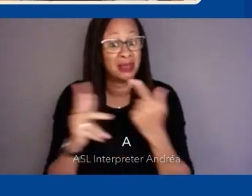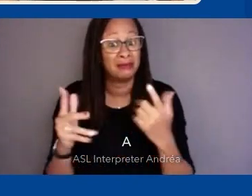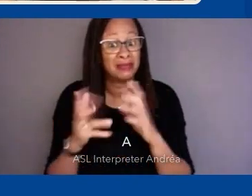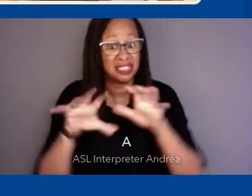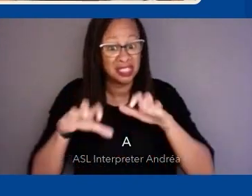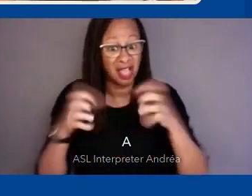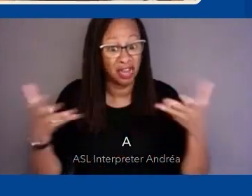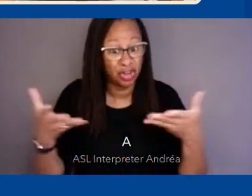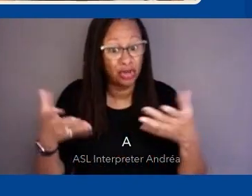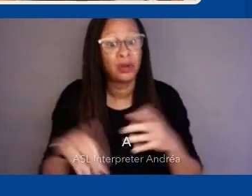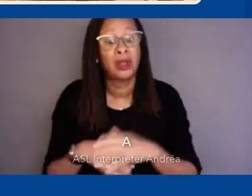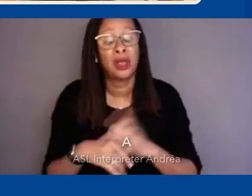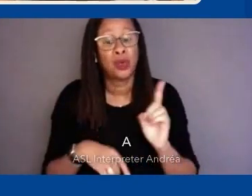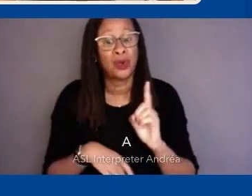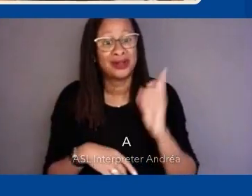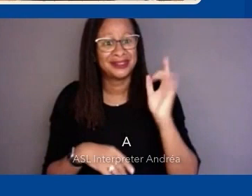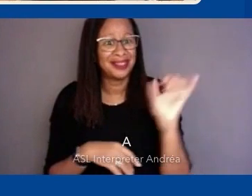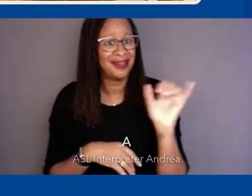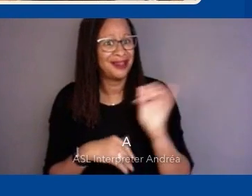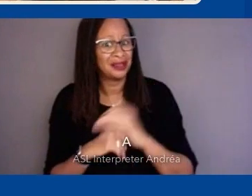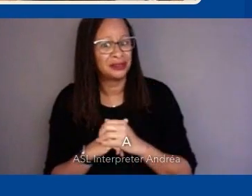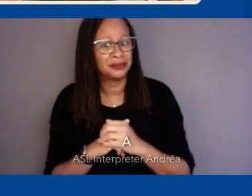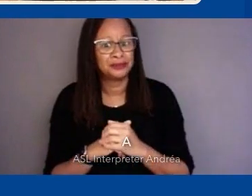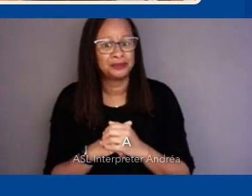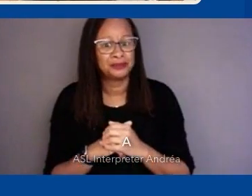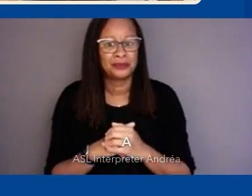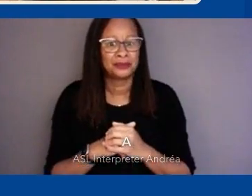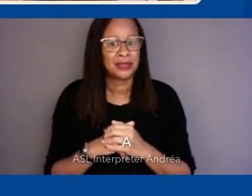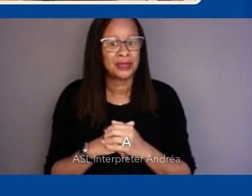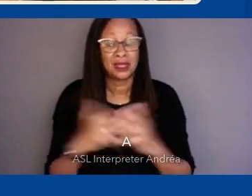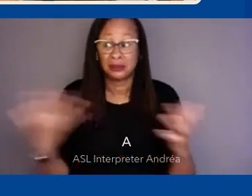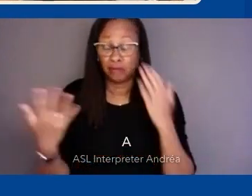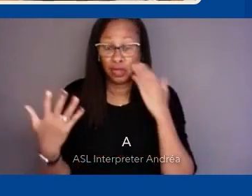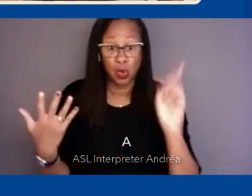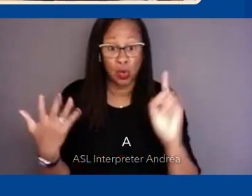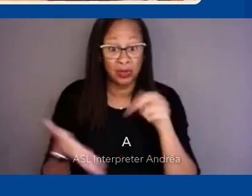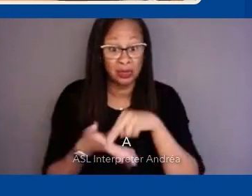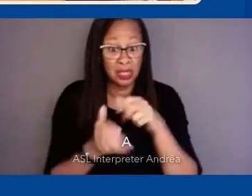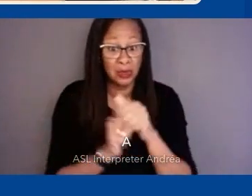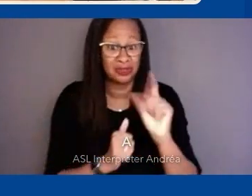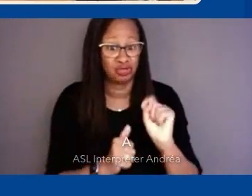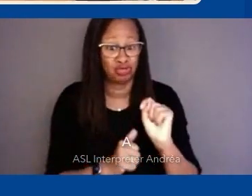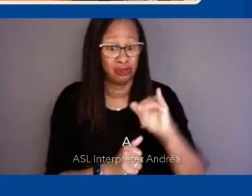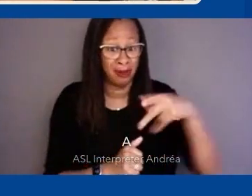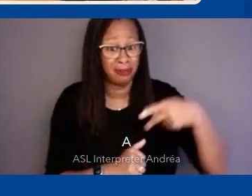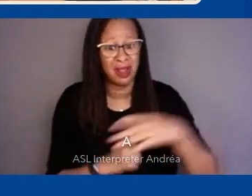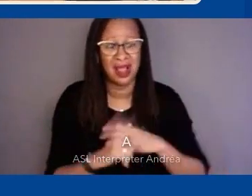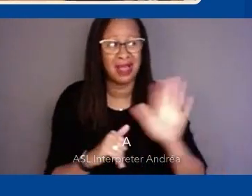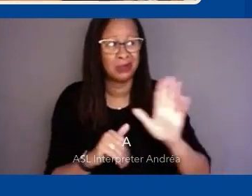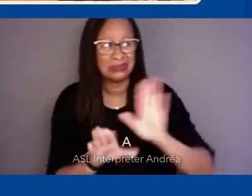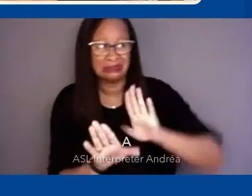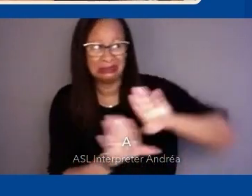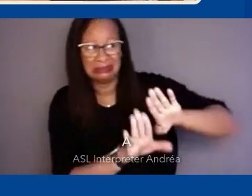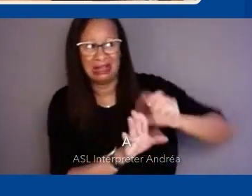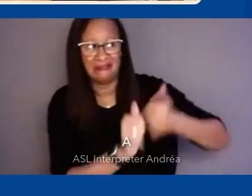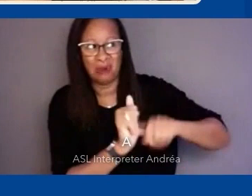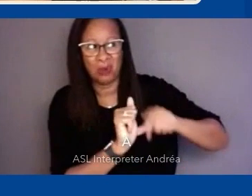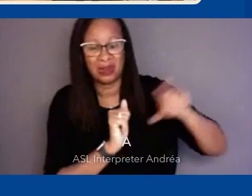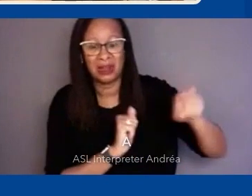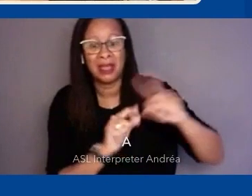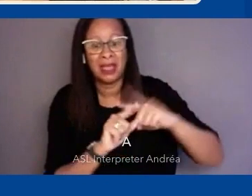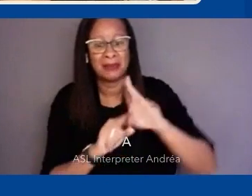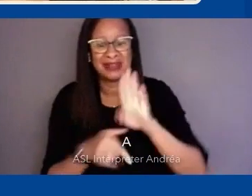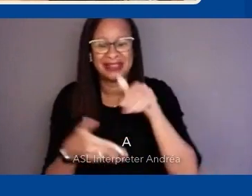it's like, it's actually Trump, at least you know where you stand with him. I'm gonna steer clear then, but it's like kind of center